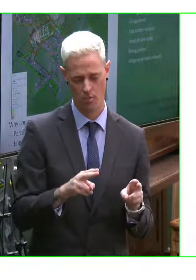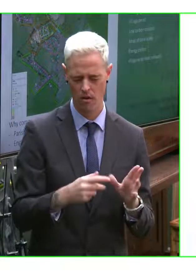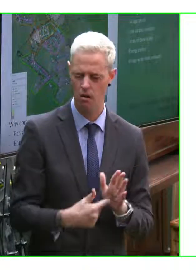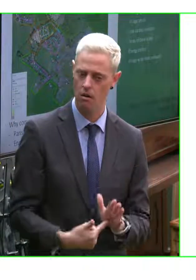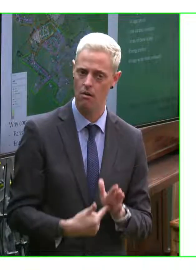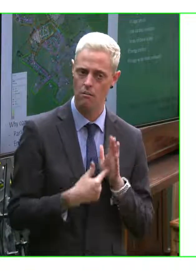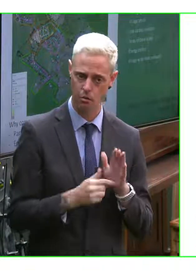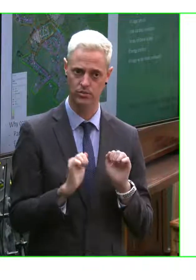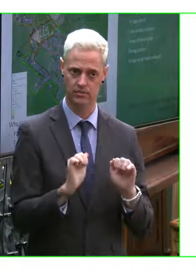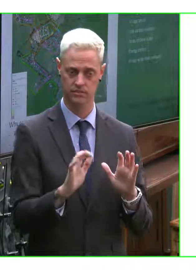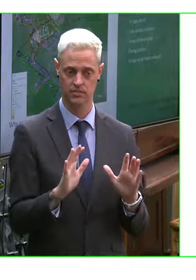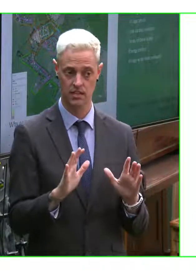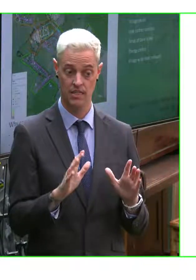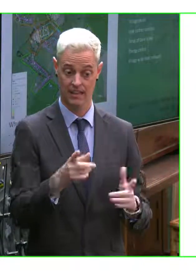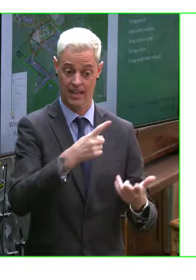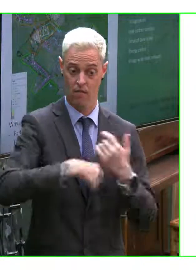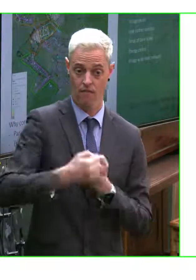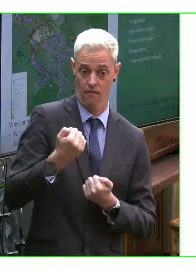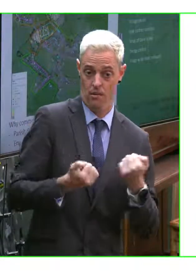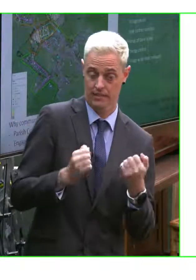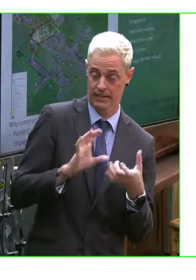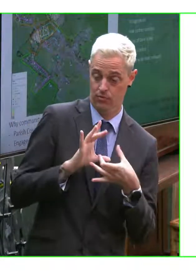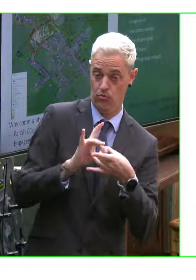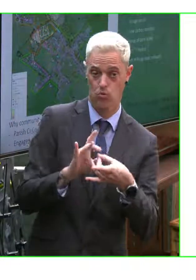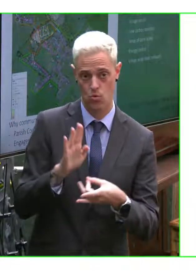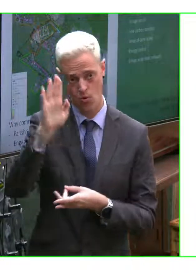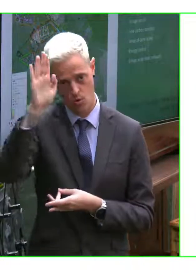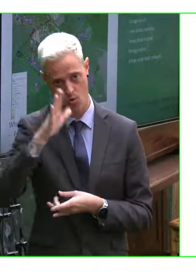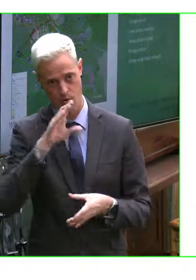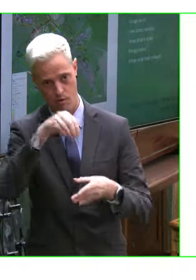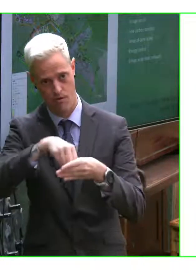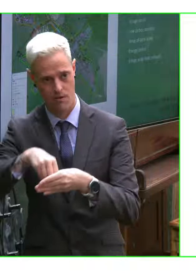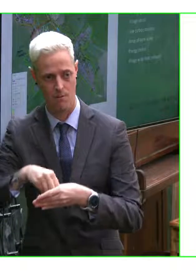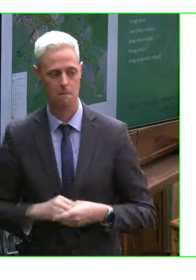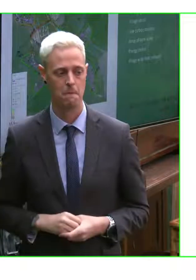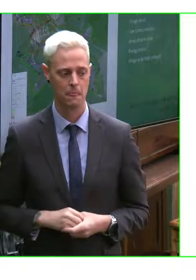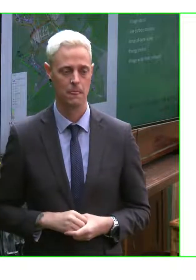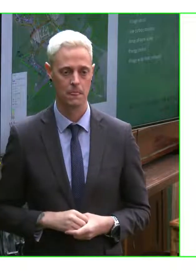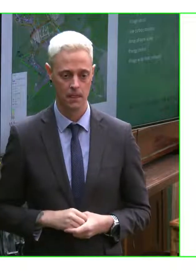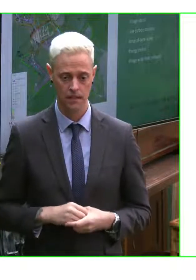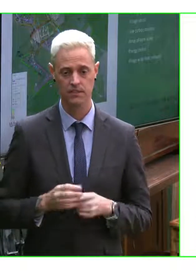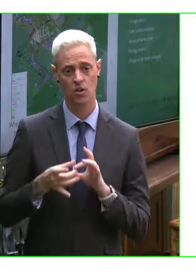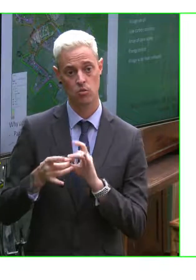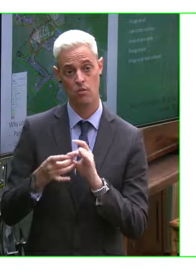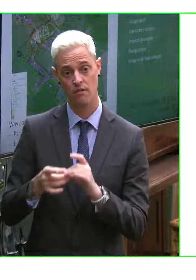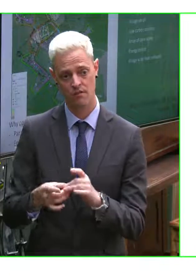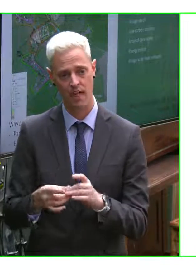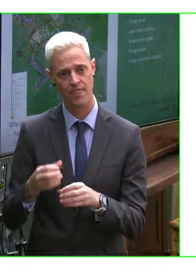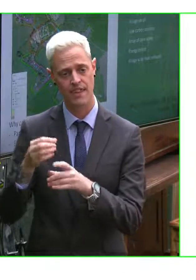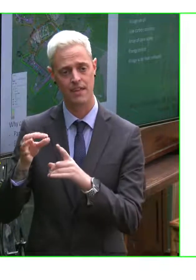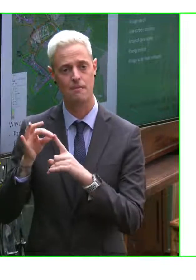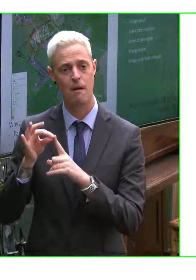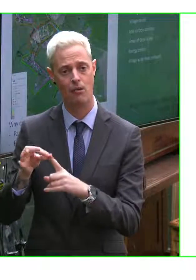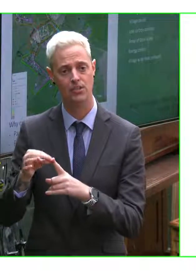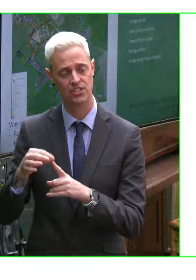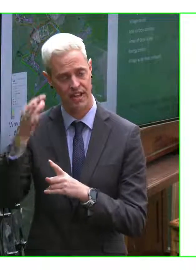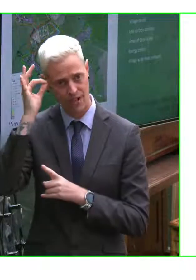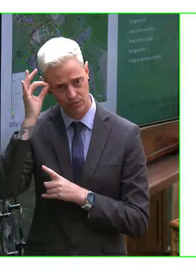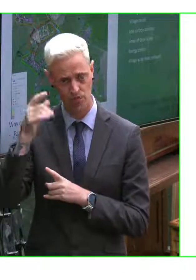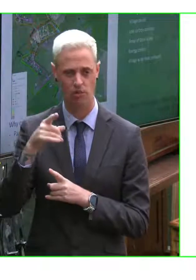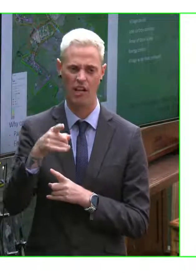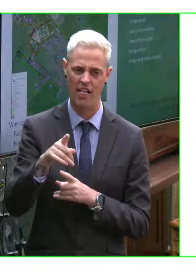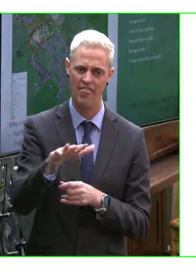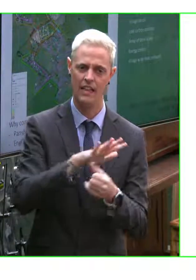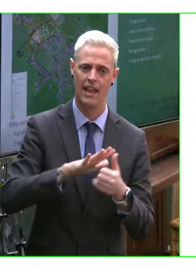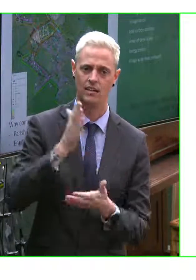of the financial viability of a project. So working with the parish council and the community land trust in Chipping,